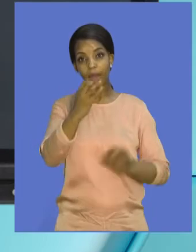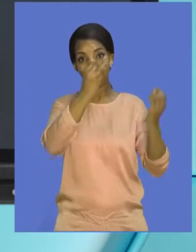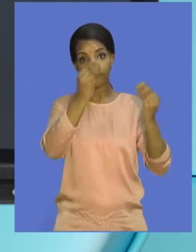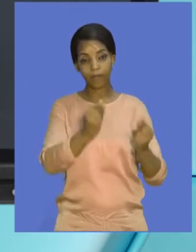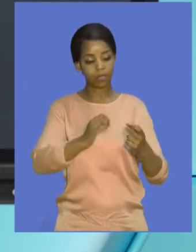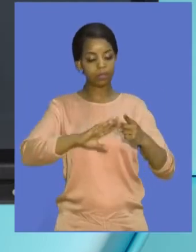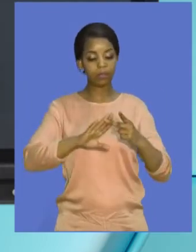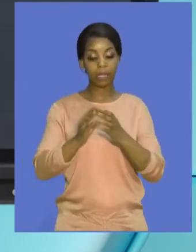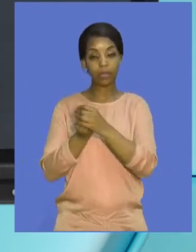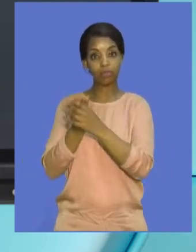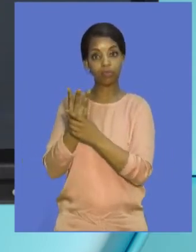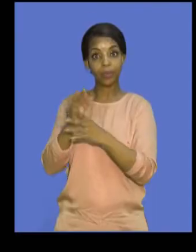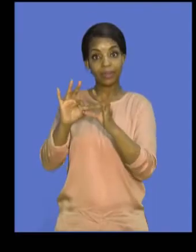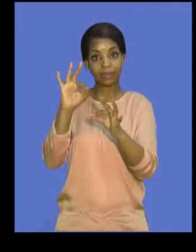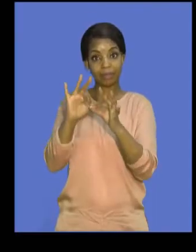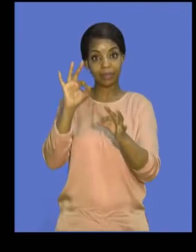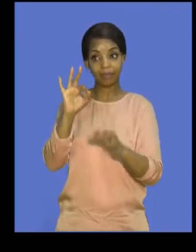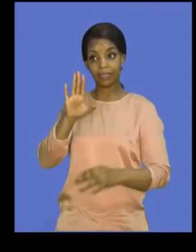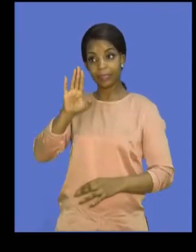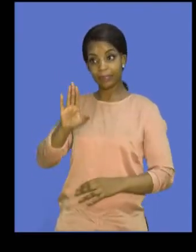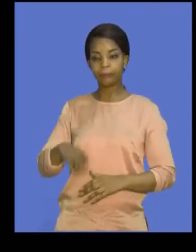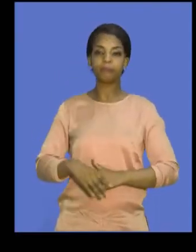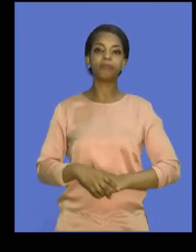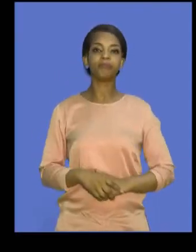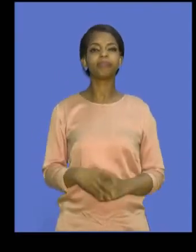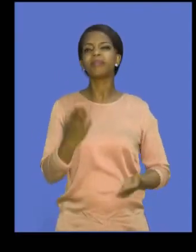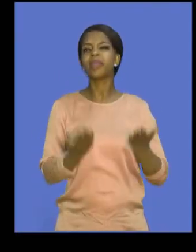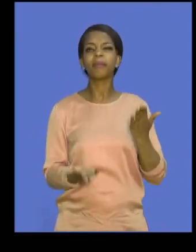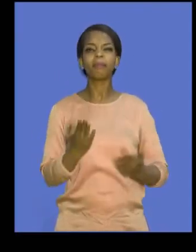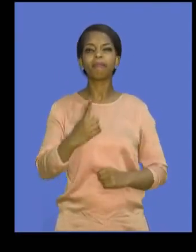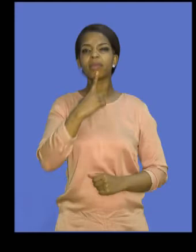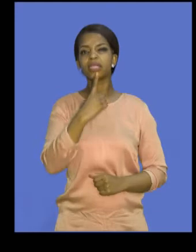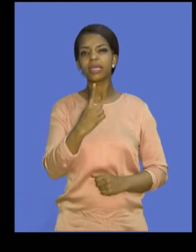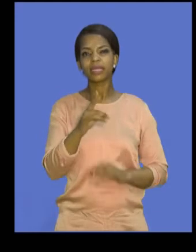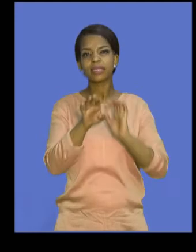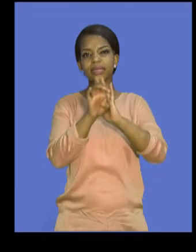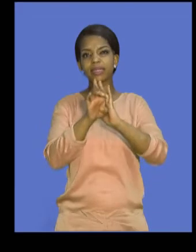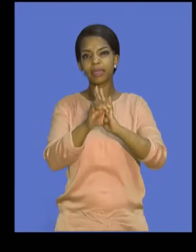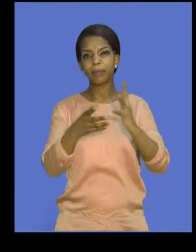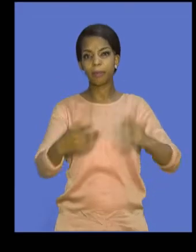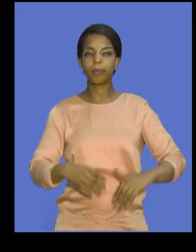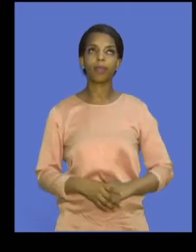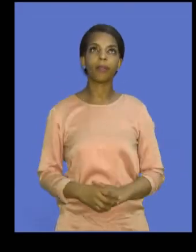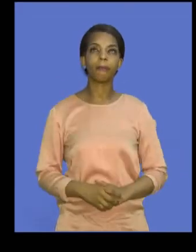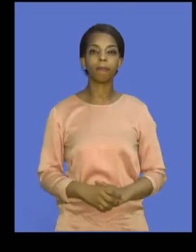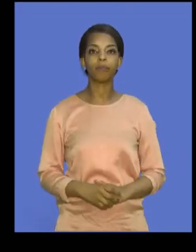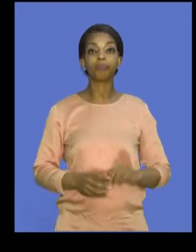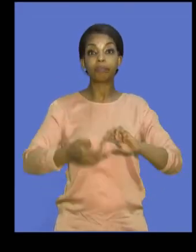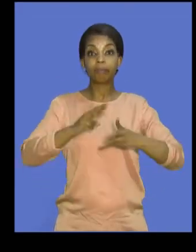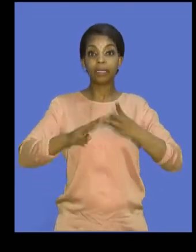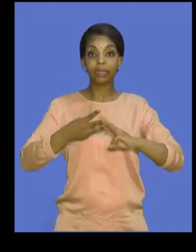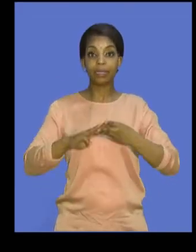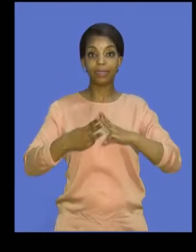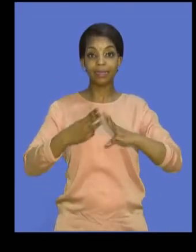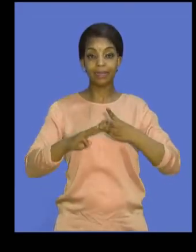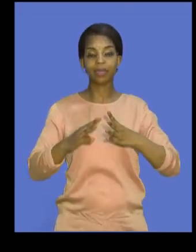specifically under simple growth. So let's say, for example, with our arithmetic pattern, which I know that most